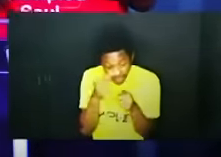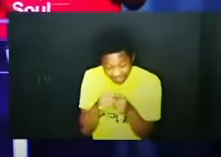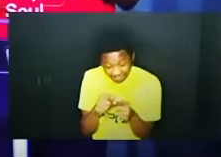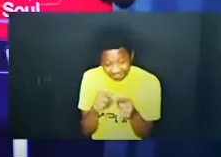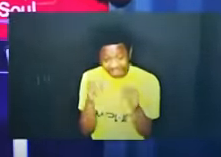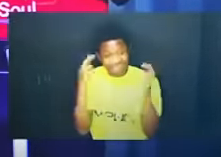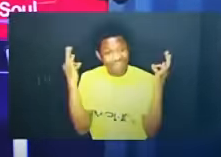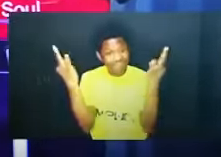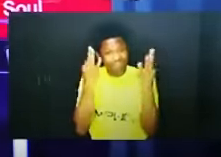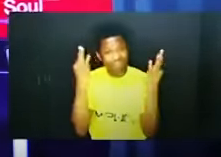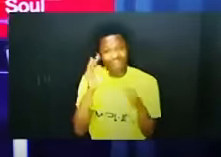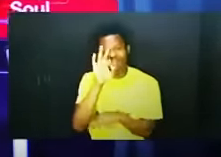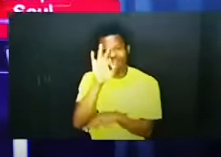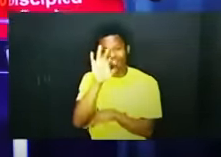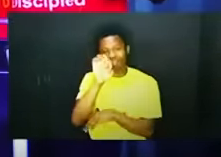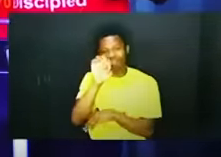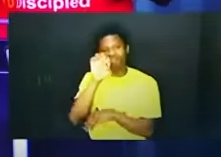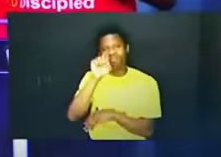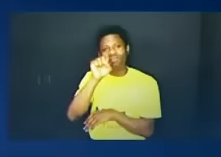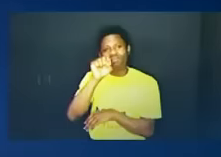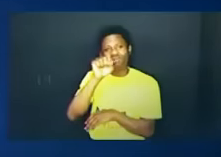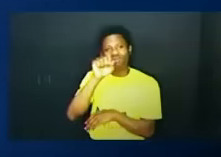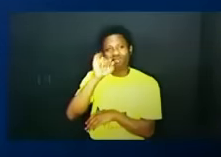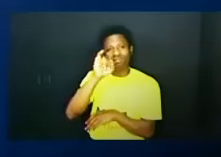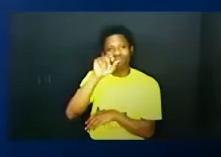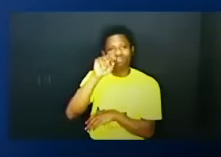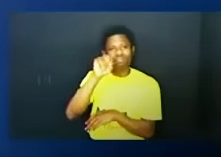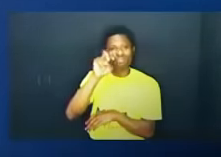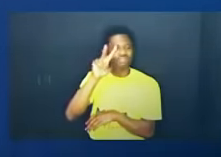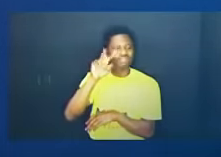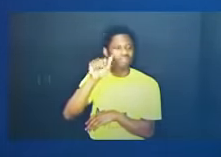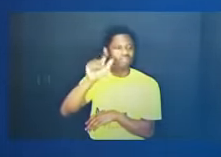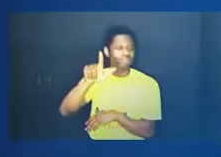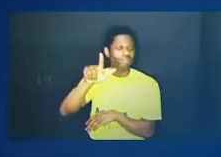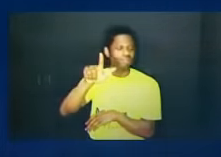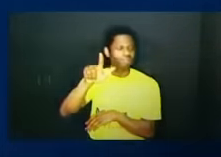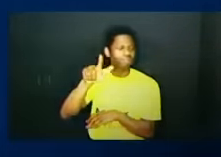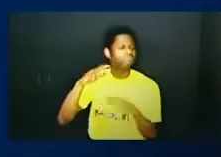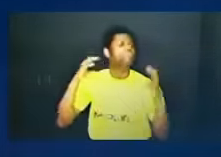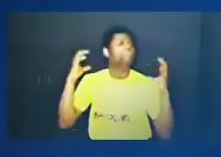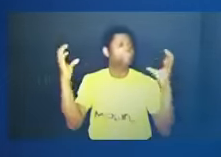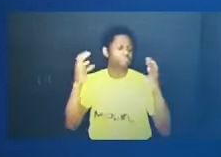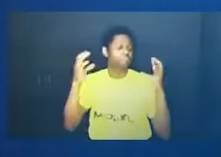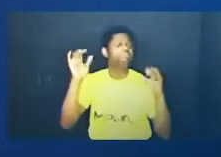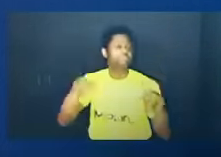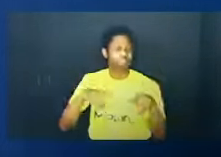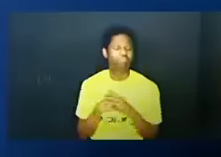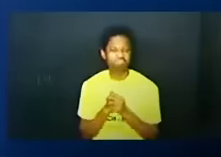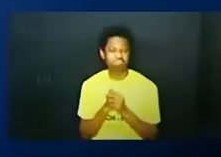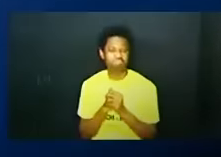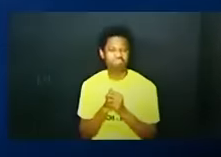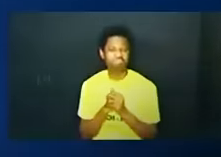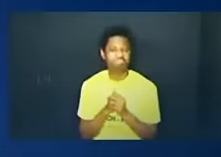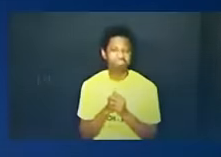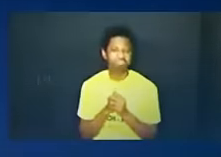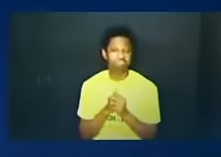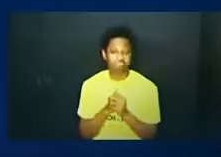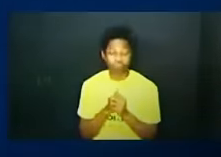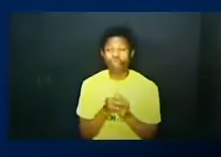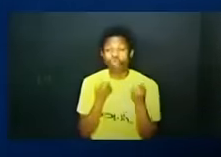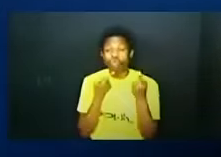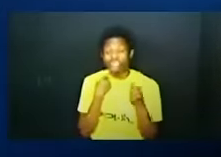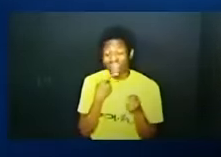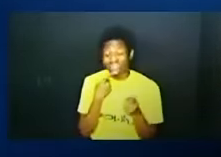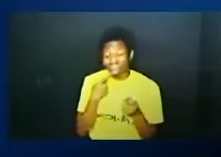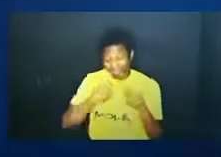it is a celebration. A ye fa, yes, celebration. Say, yes, fa. When we say sacrifice,